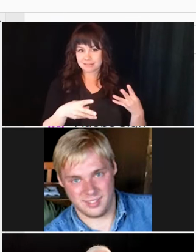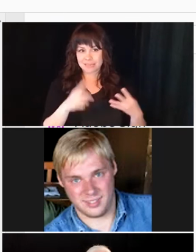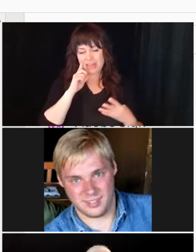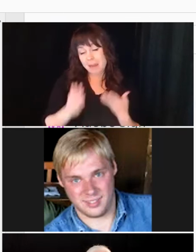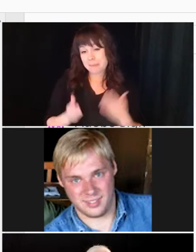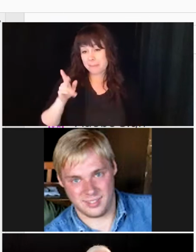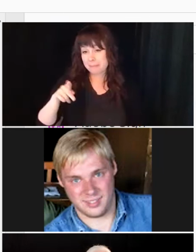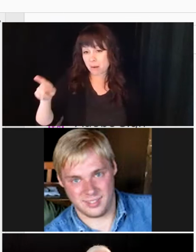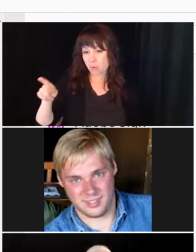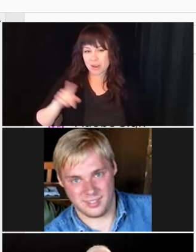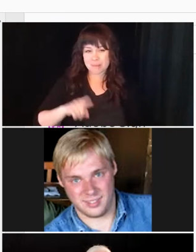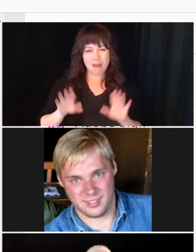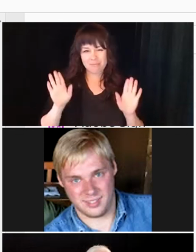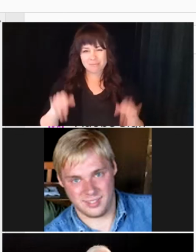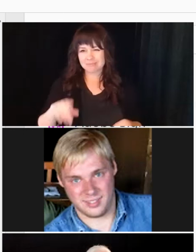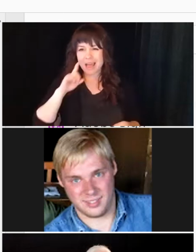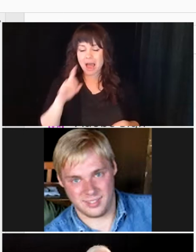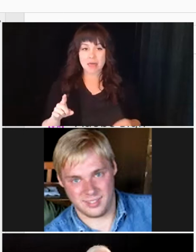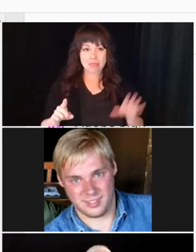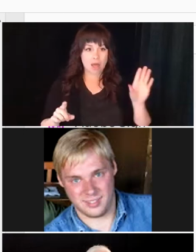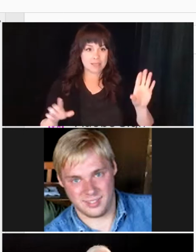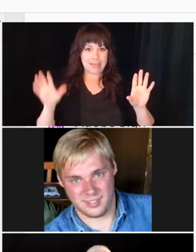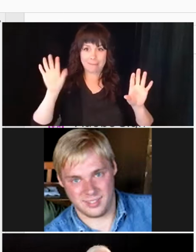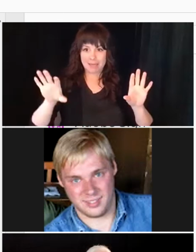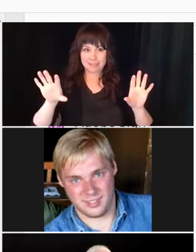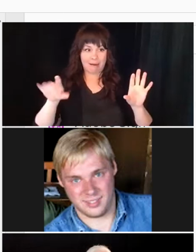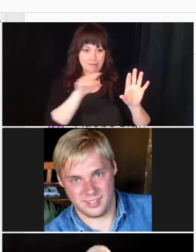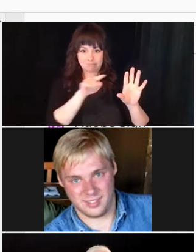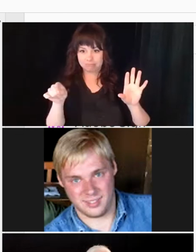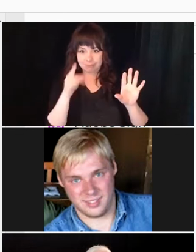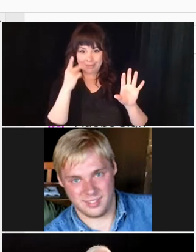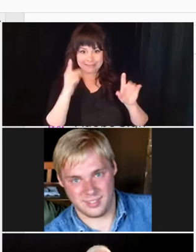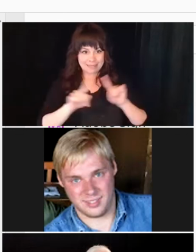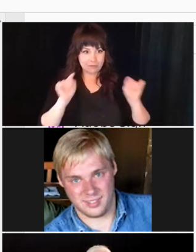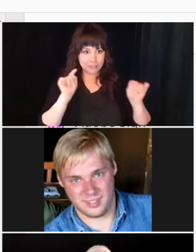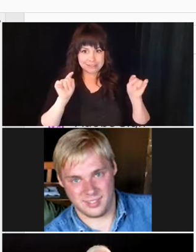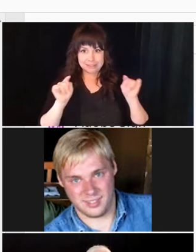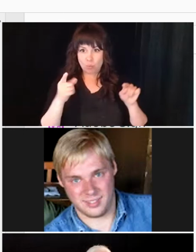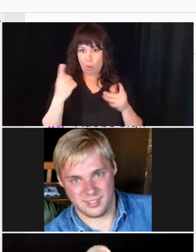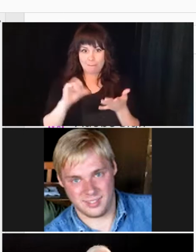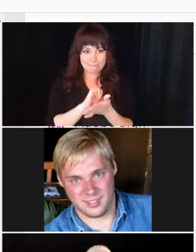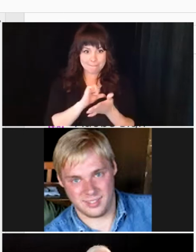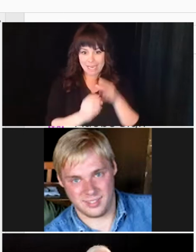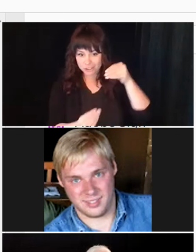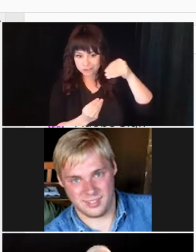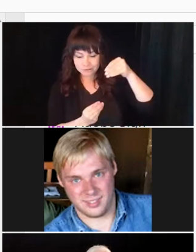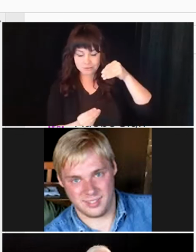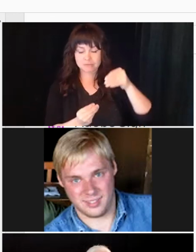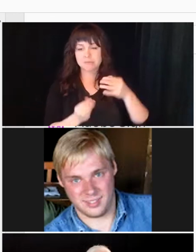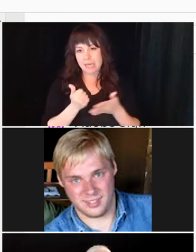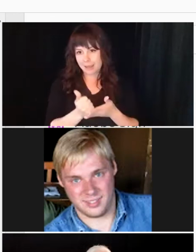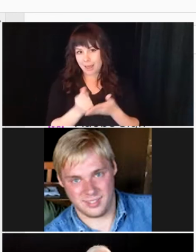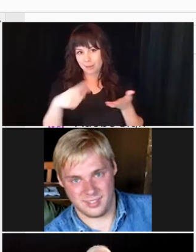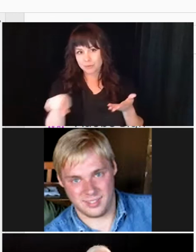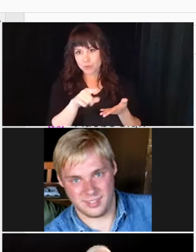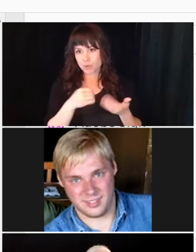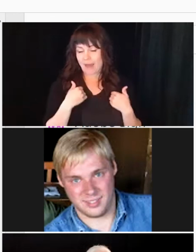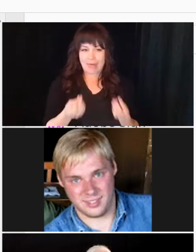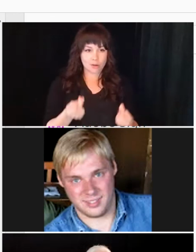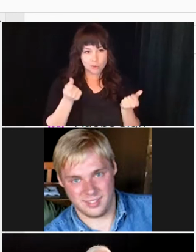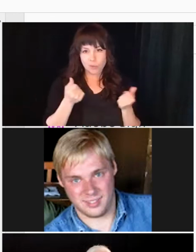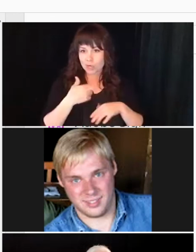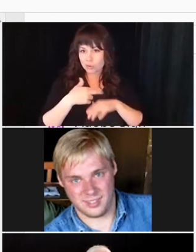doing a side-by-side chart on a one page would probably be more helpful for folks just as a quick reference, or maybe something